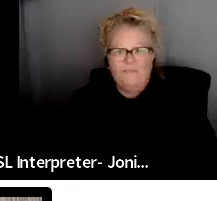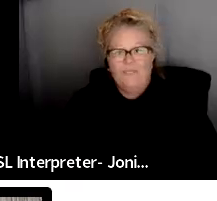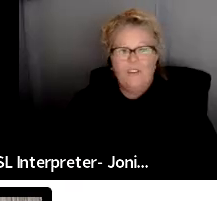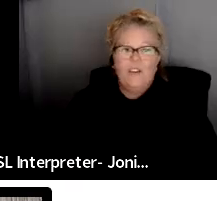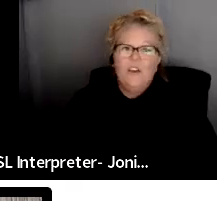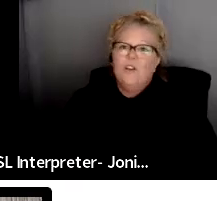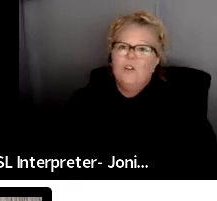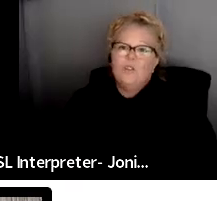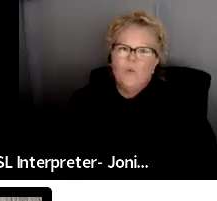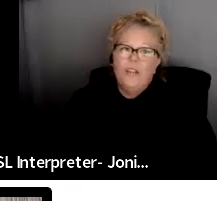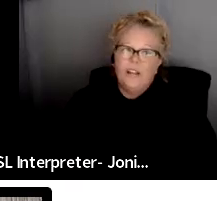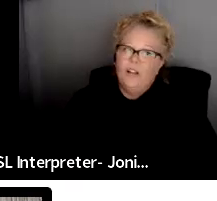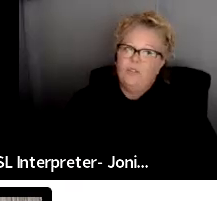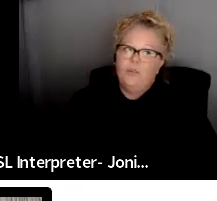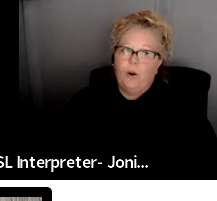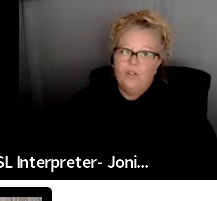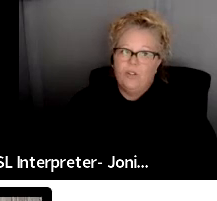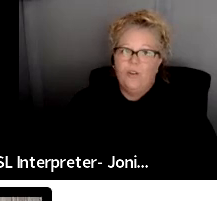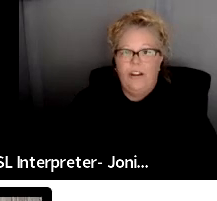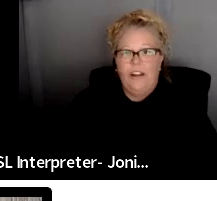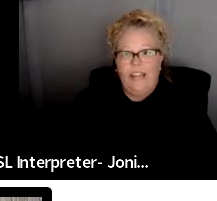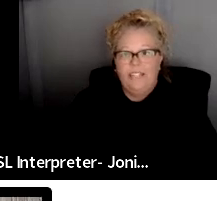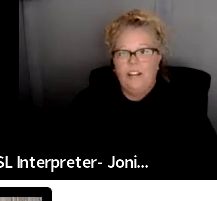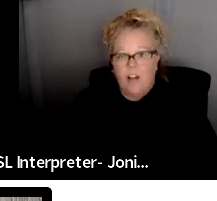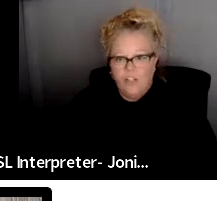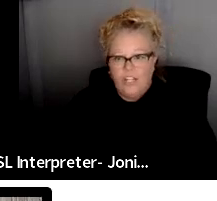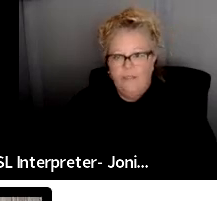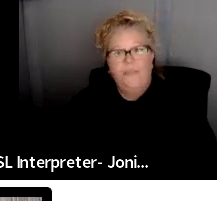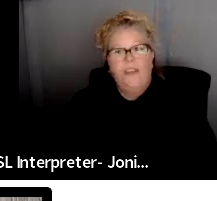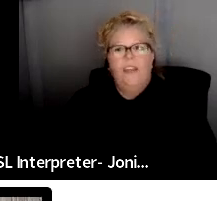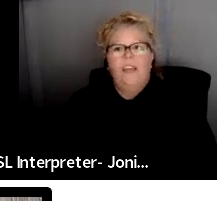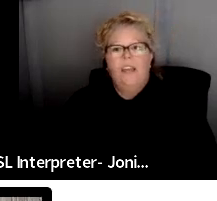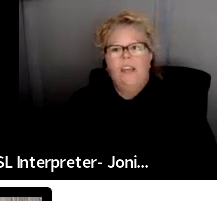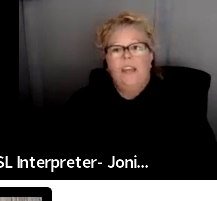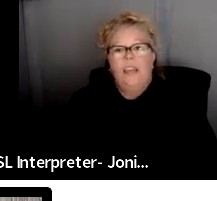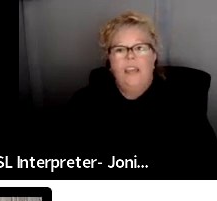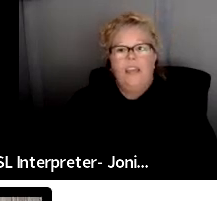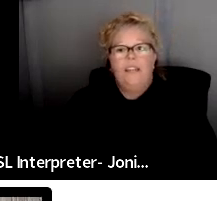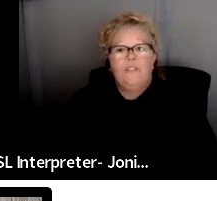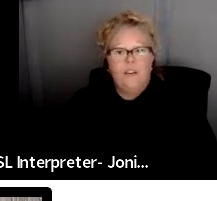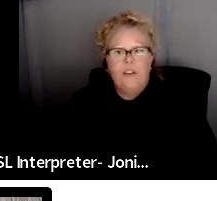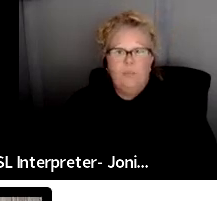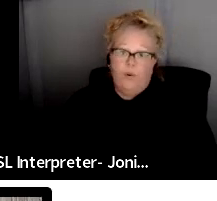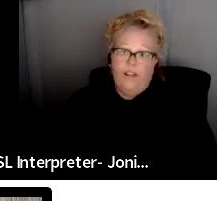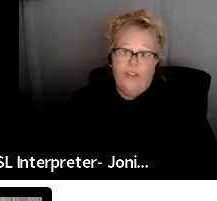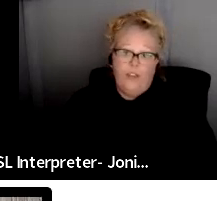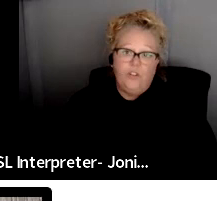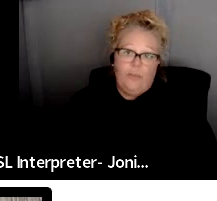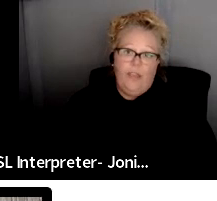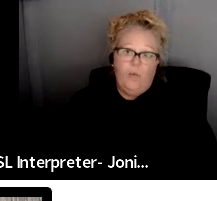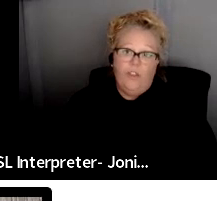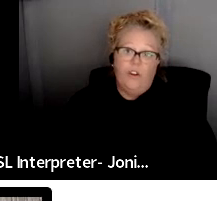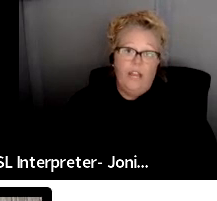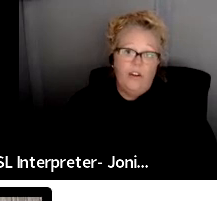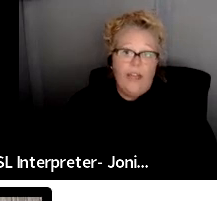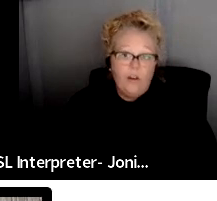Okay. So when it comes to personal hearing aid technology, it is very important that you